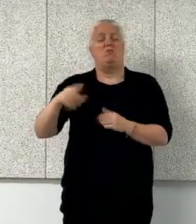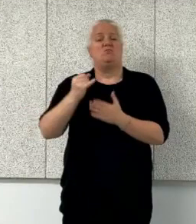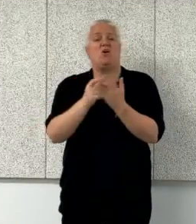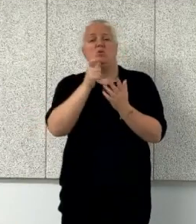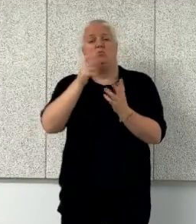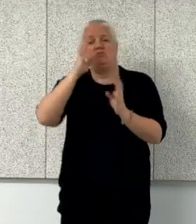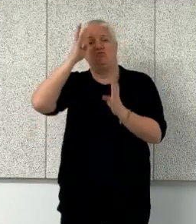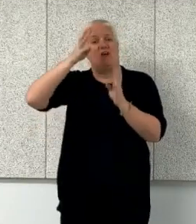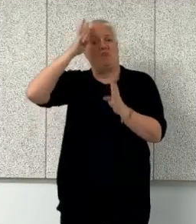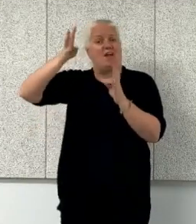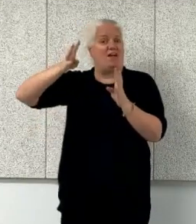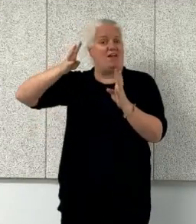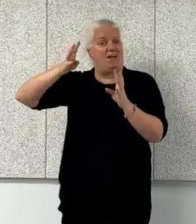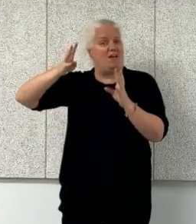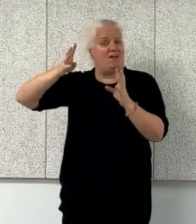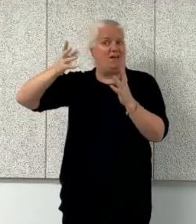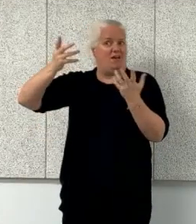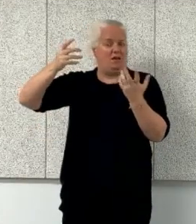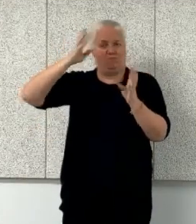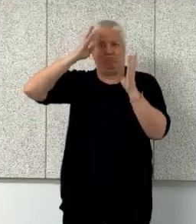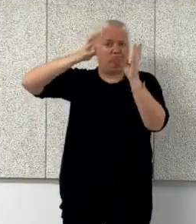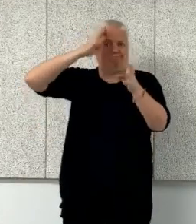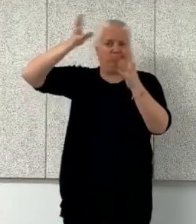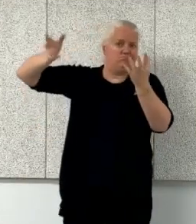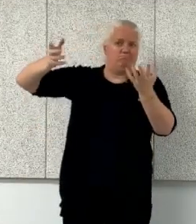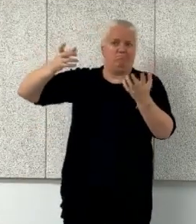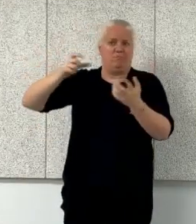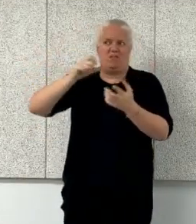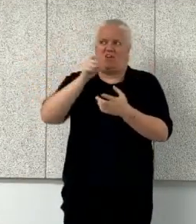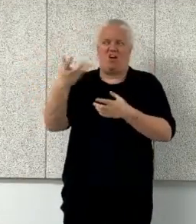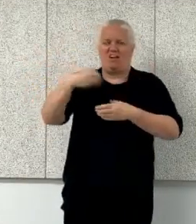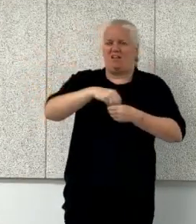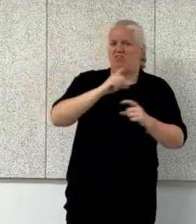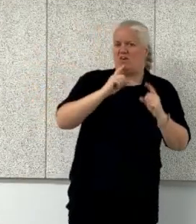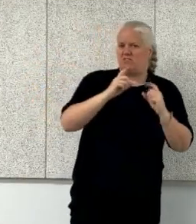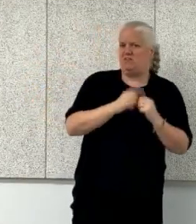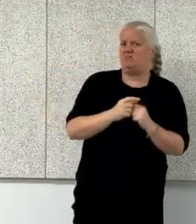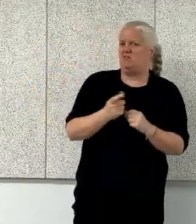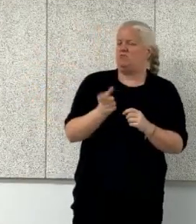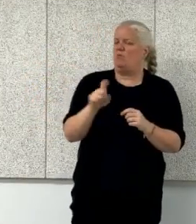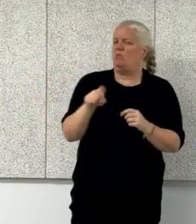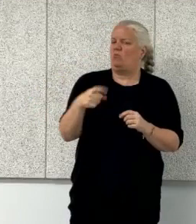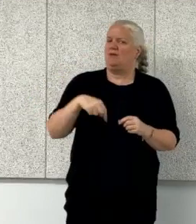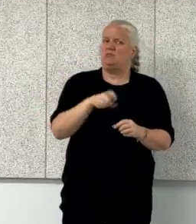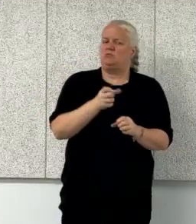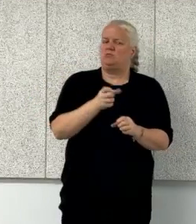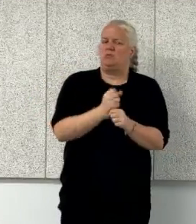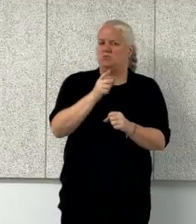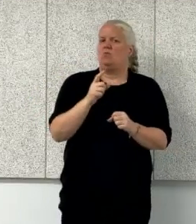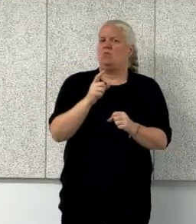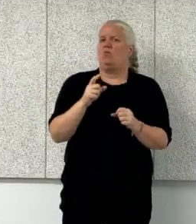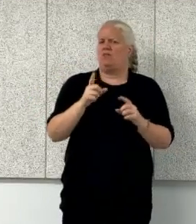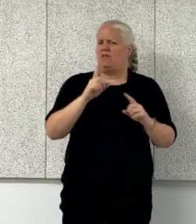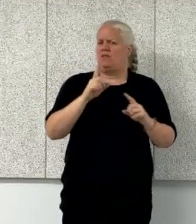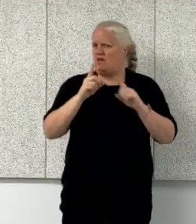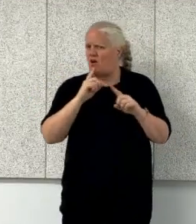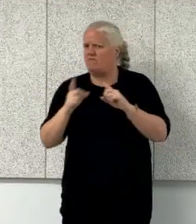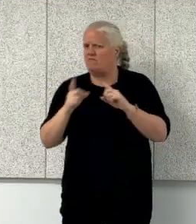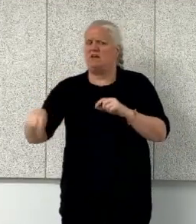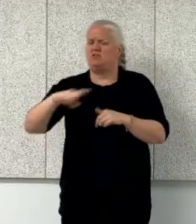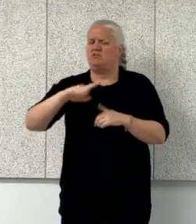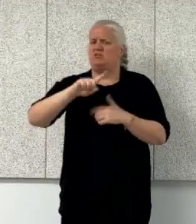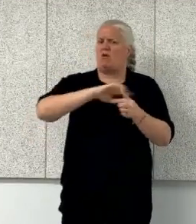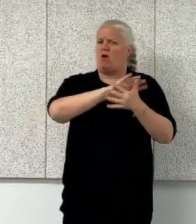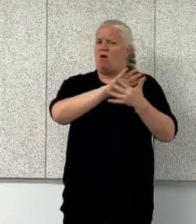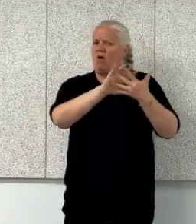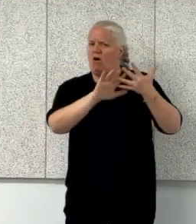think that we all have to come together to make sure that there's a robust conversation around all the assets we have and how we can leverage those